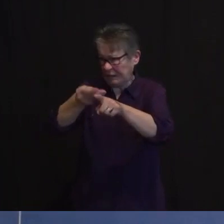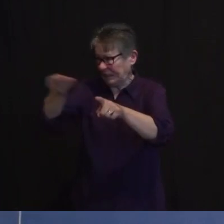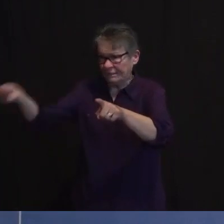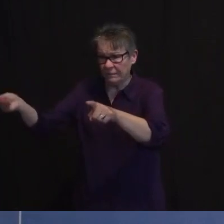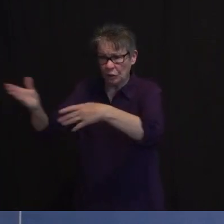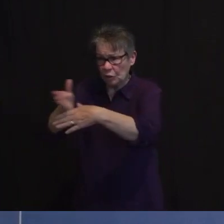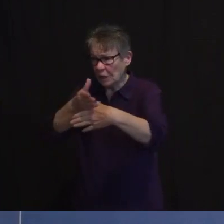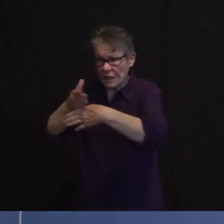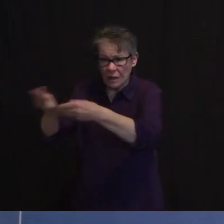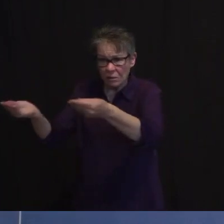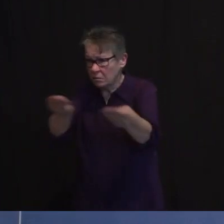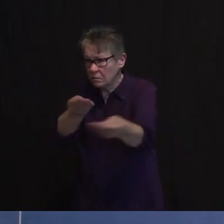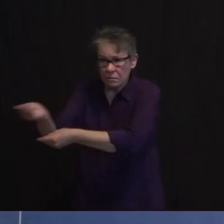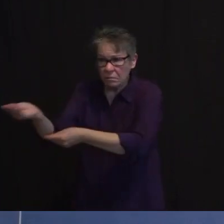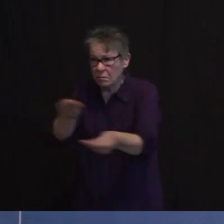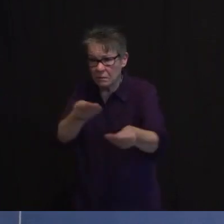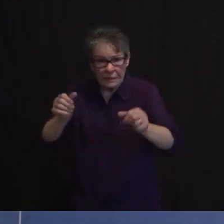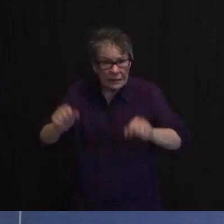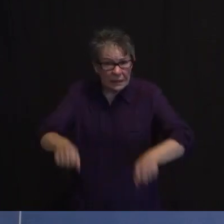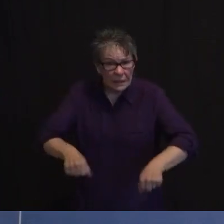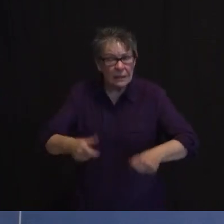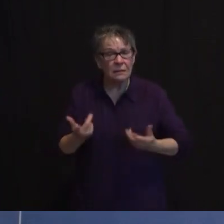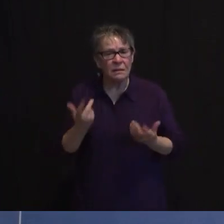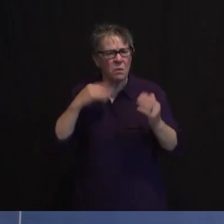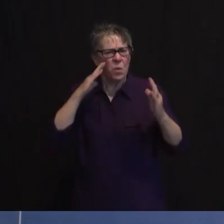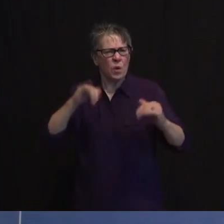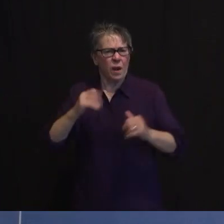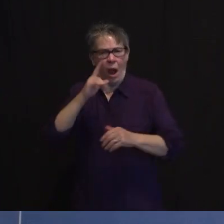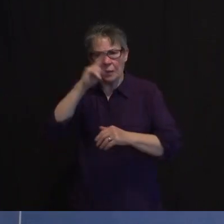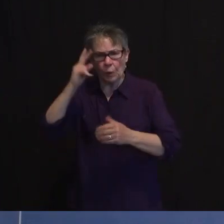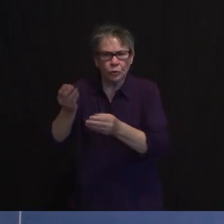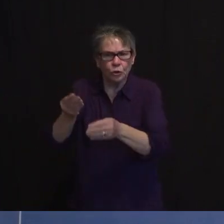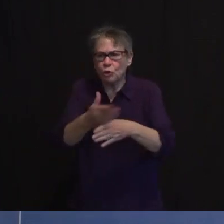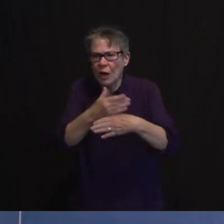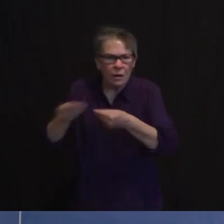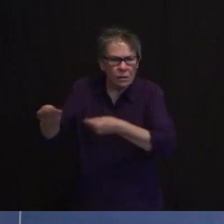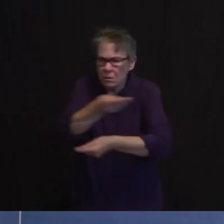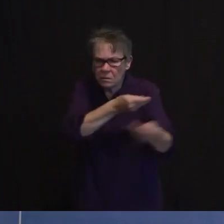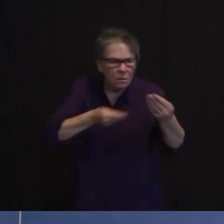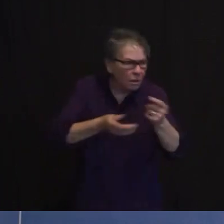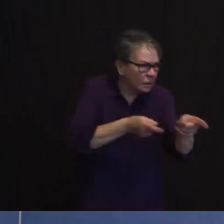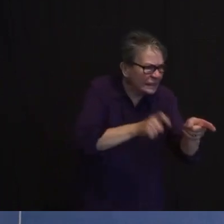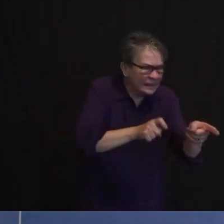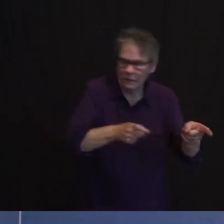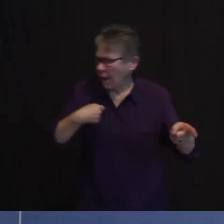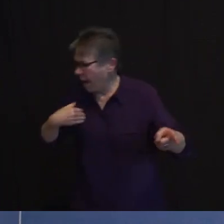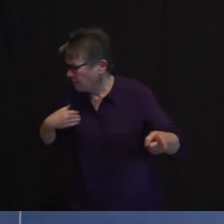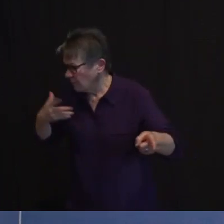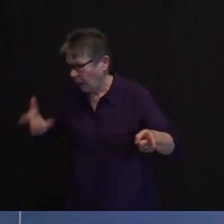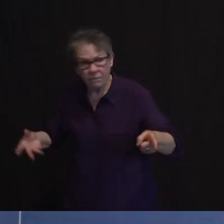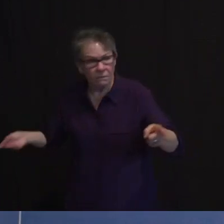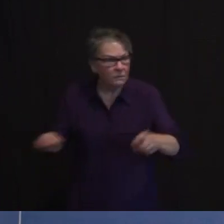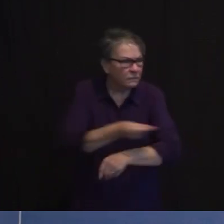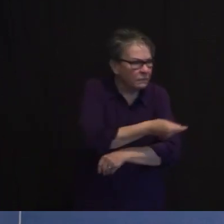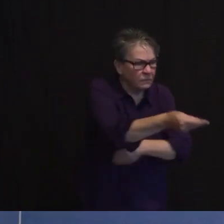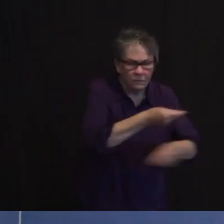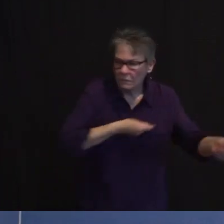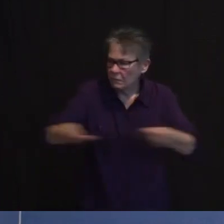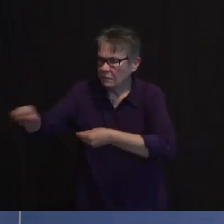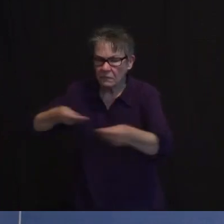the supplies we need to continue providing care to everyone that comes through our doors, we need